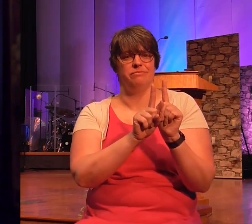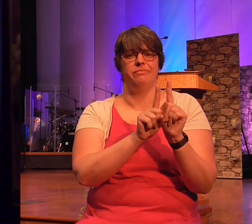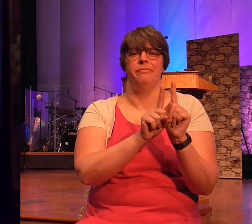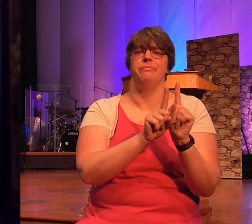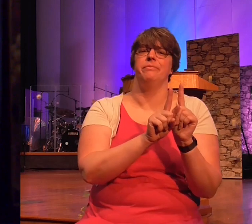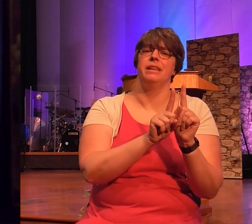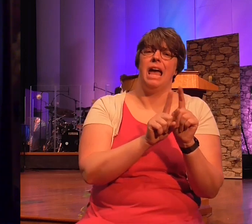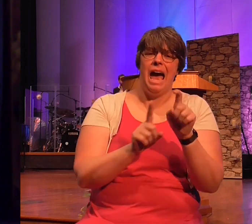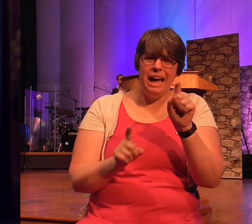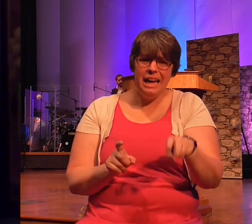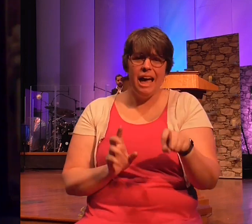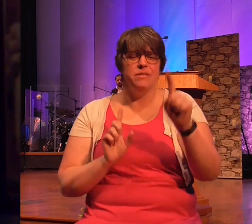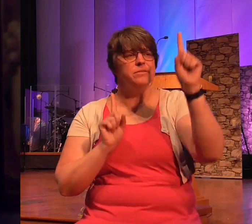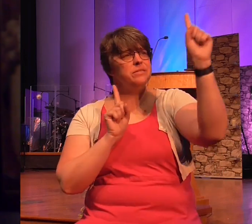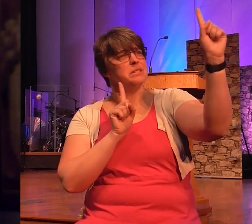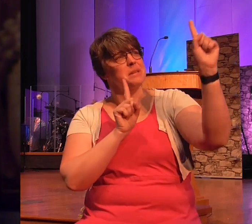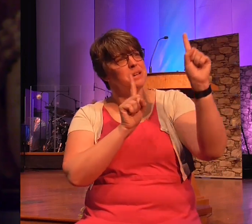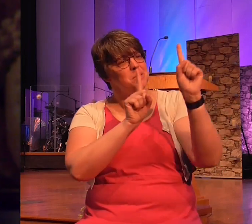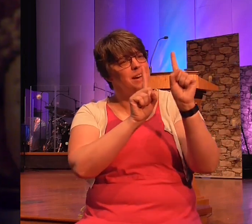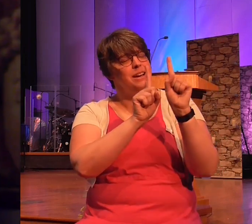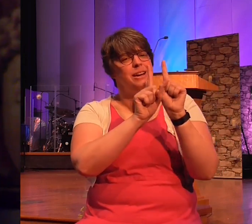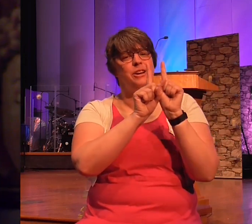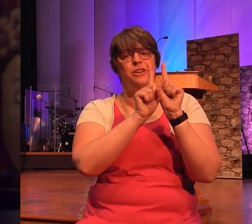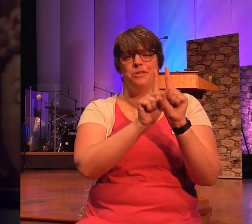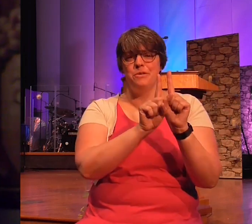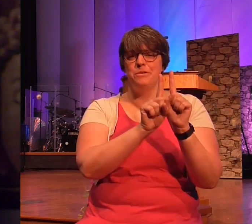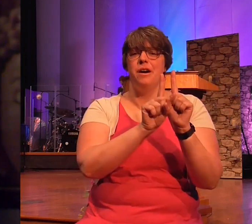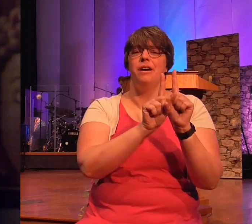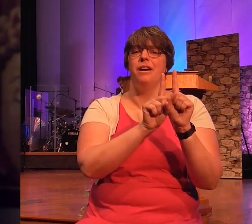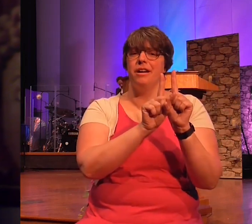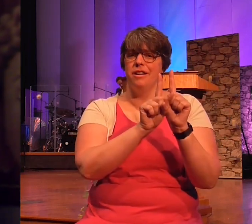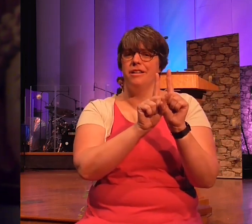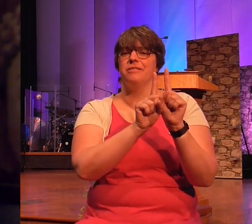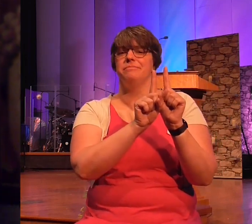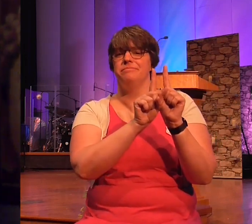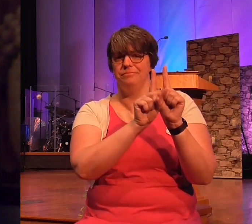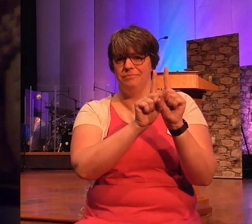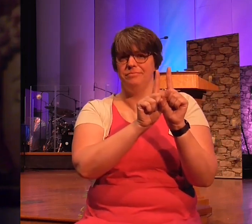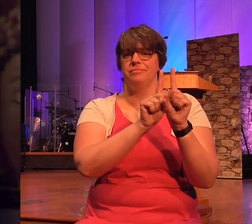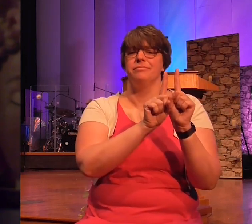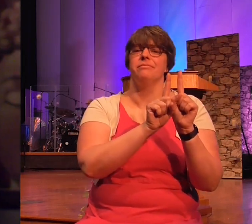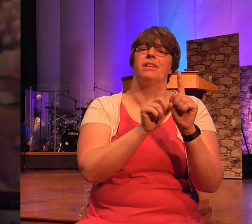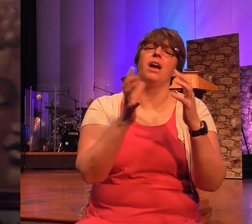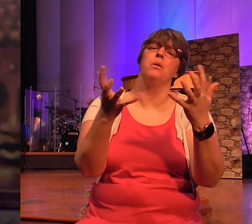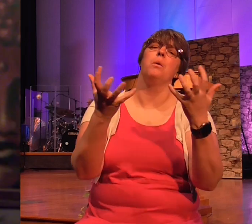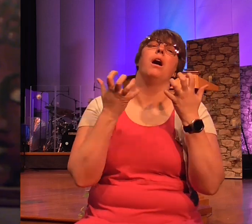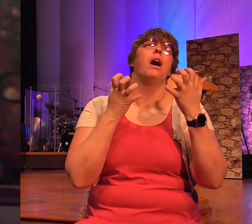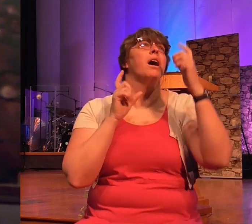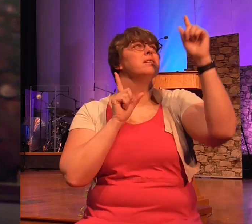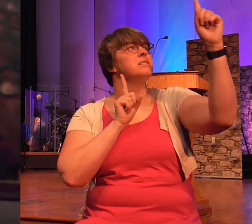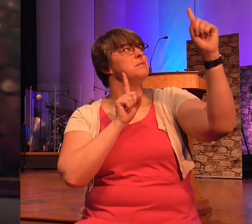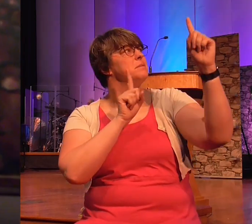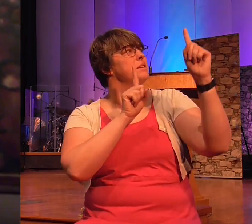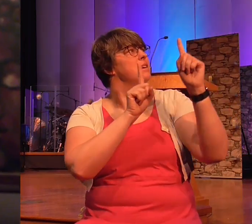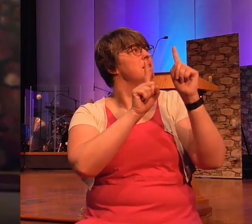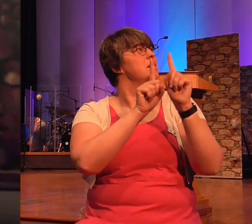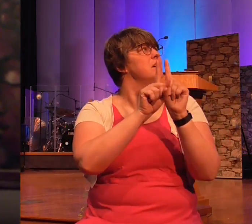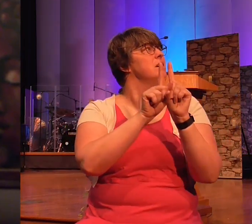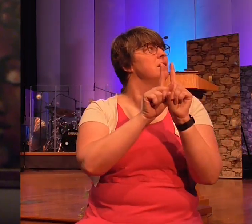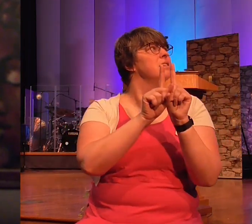are. I gotta be where you are. I wanna be where